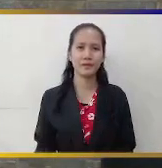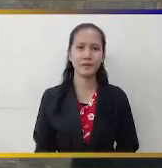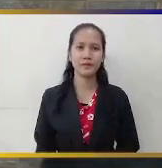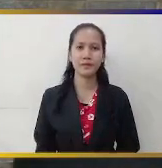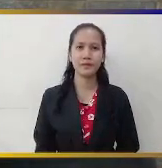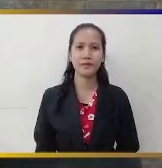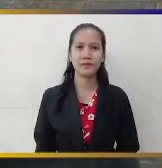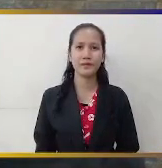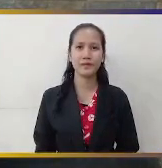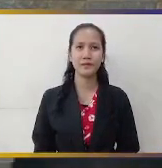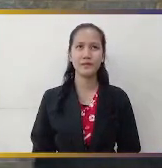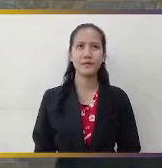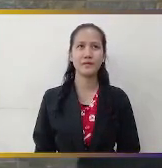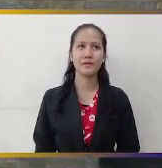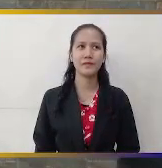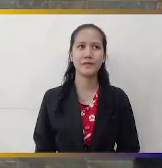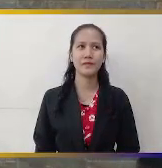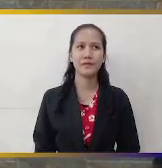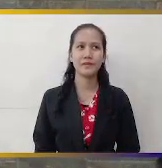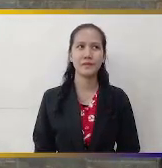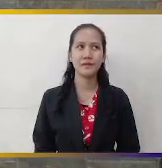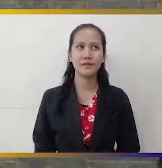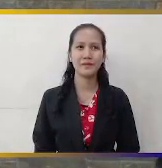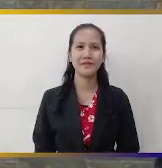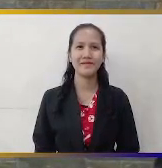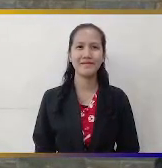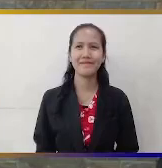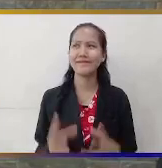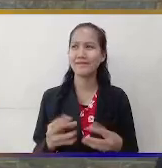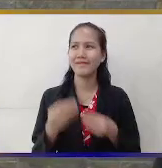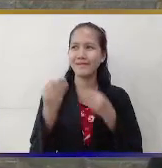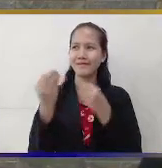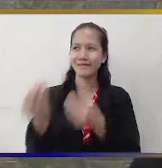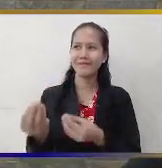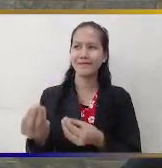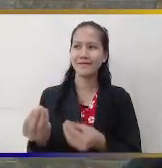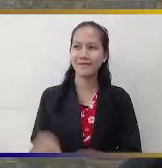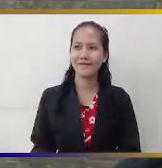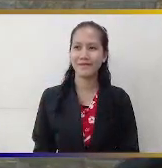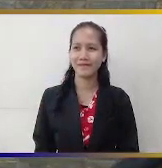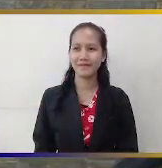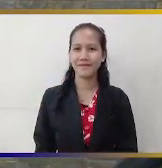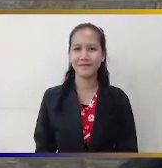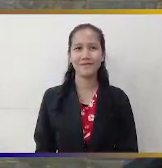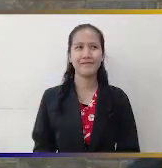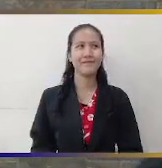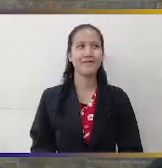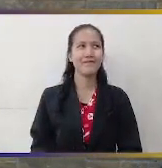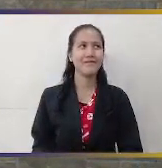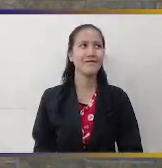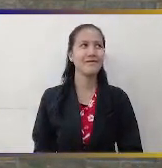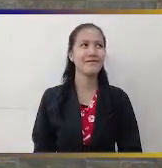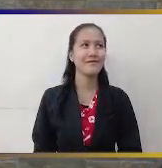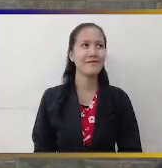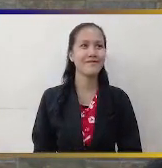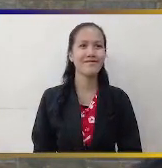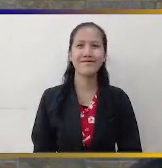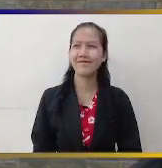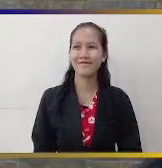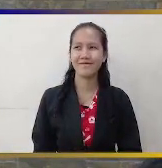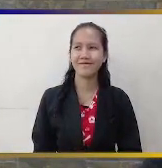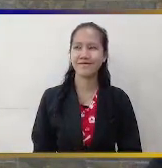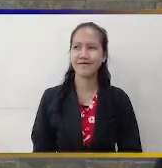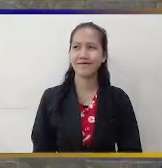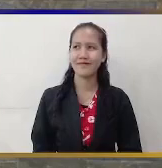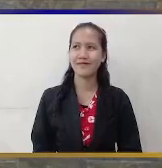Benegay. Benegay. How do you say it? That's what I said. Shut up. Okay, how about this?